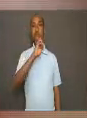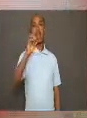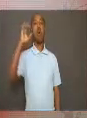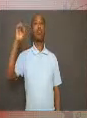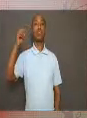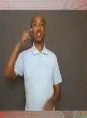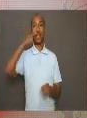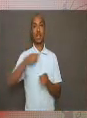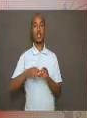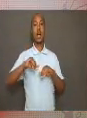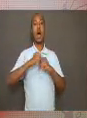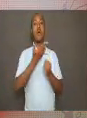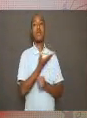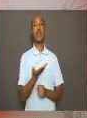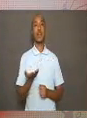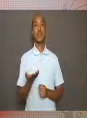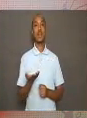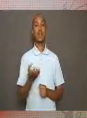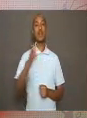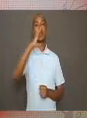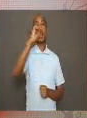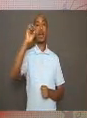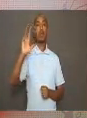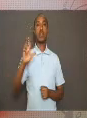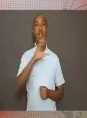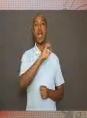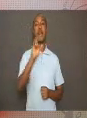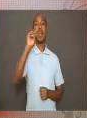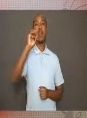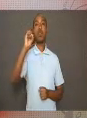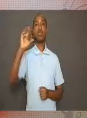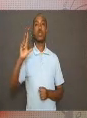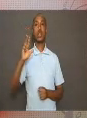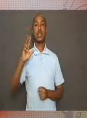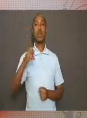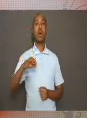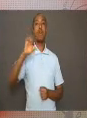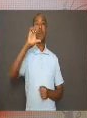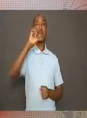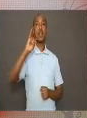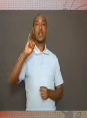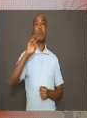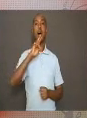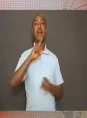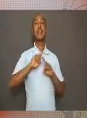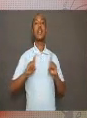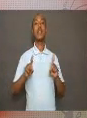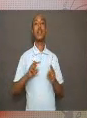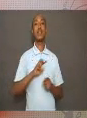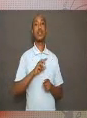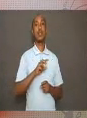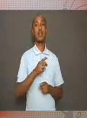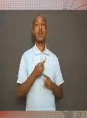gas. However, the carbonate and nitrate of lithium are different from those